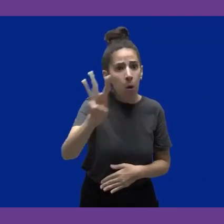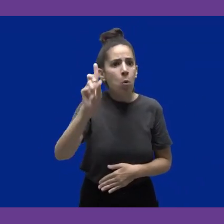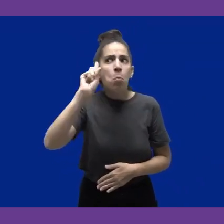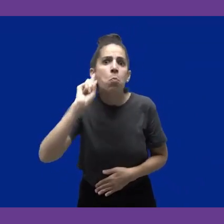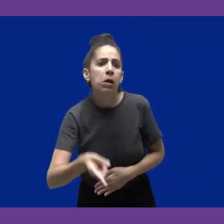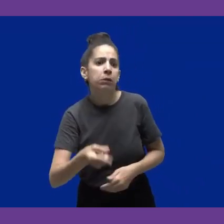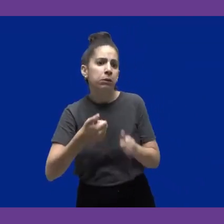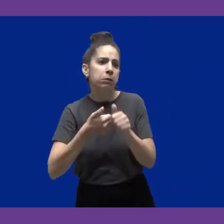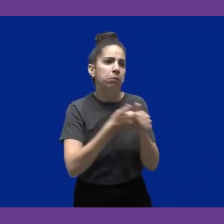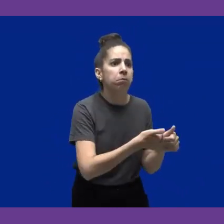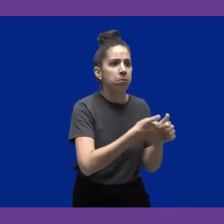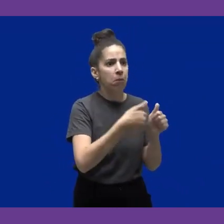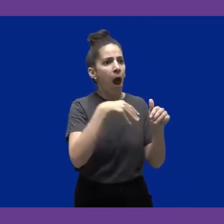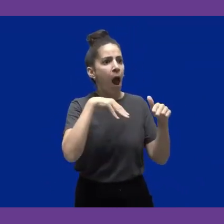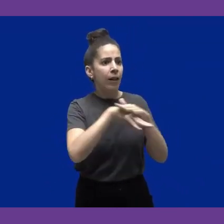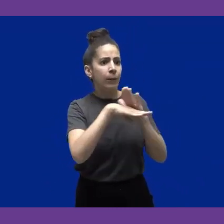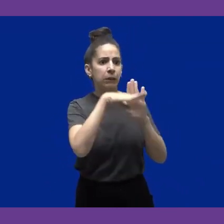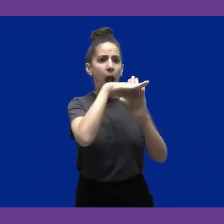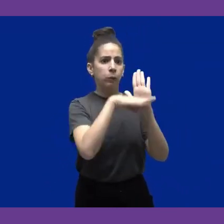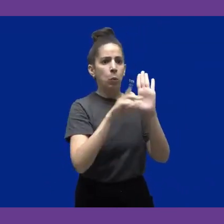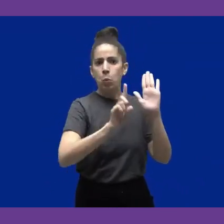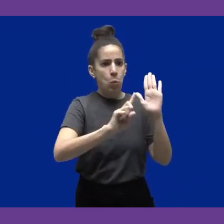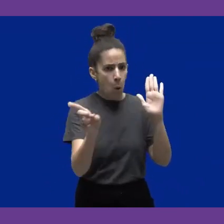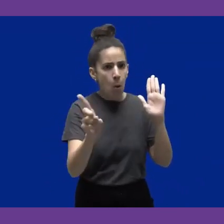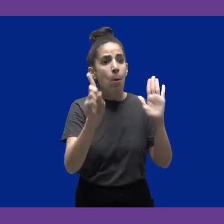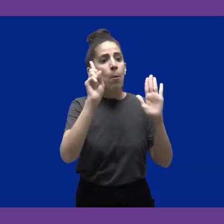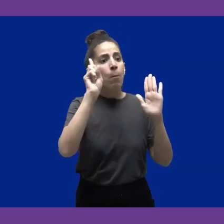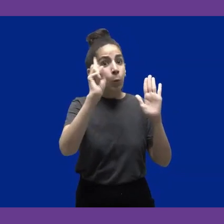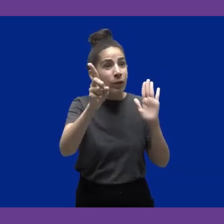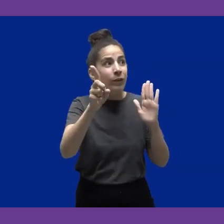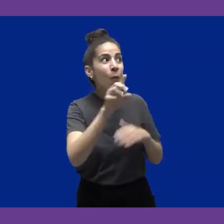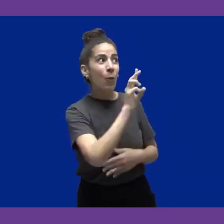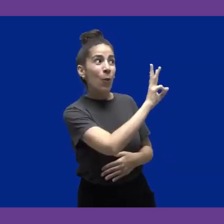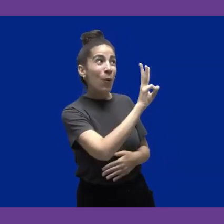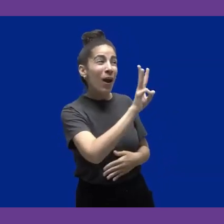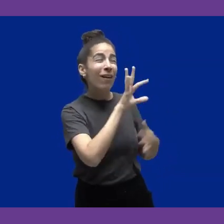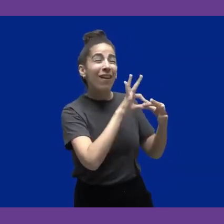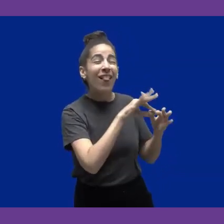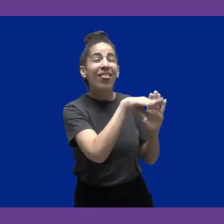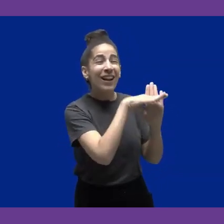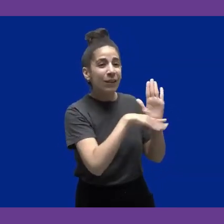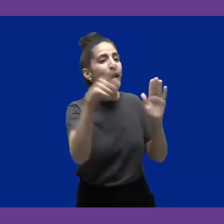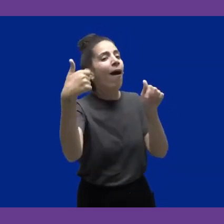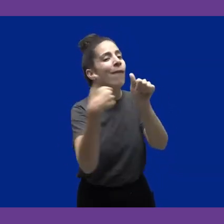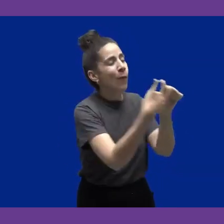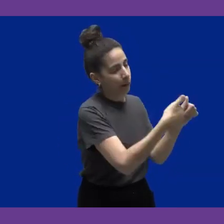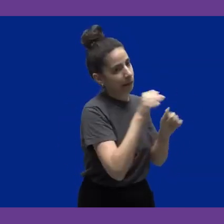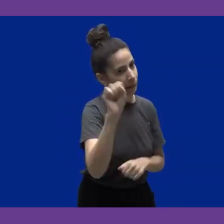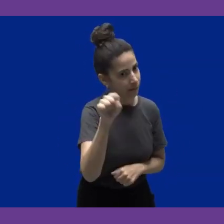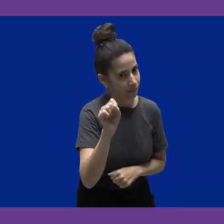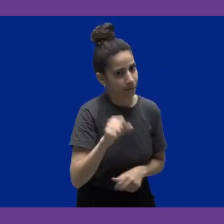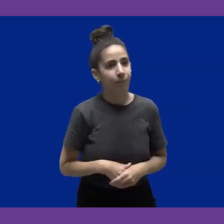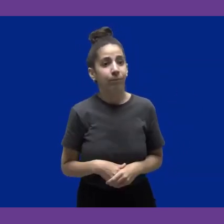Directive. Thank you very much, Fernando. And now we have a long question, but I think it's a very relevant one, on